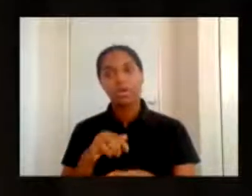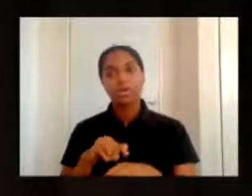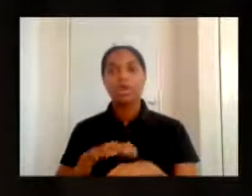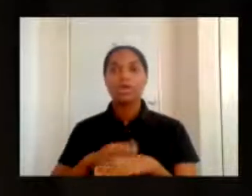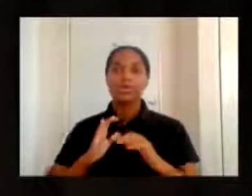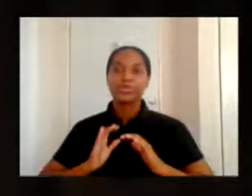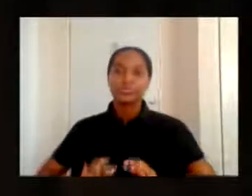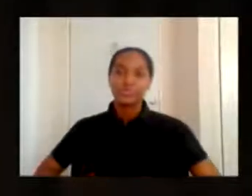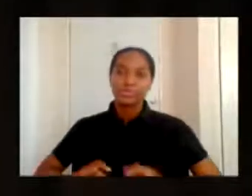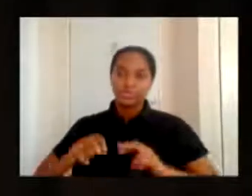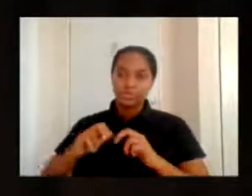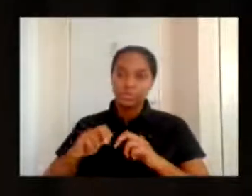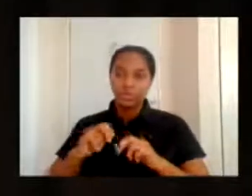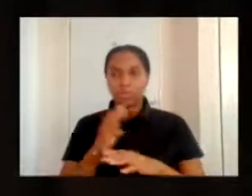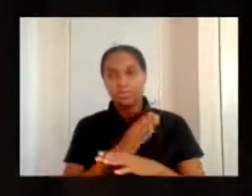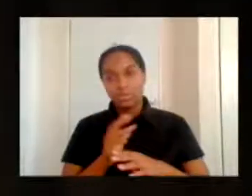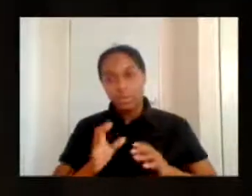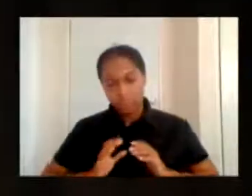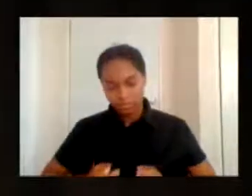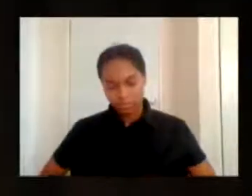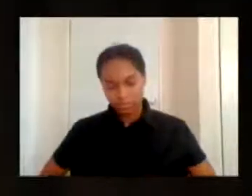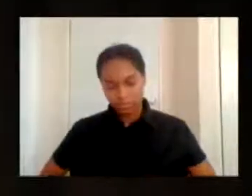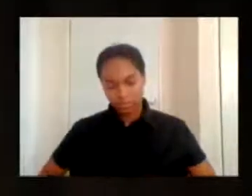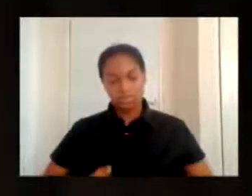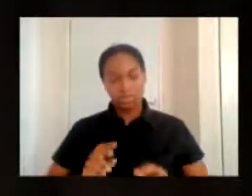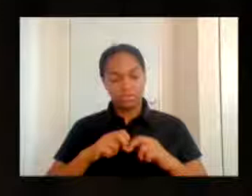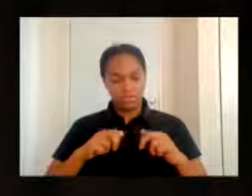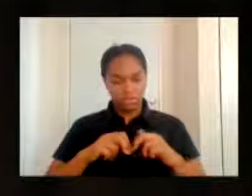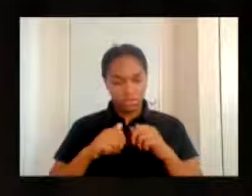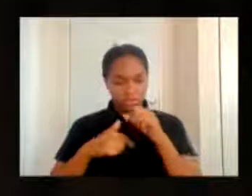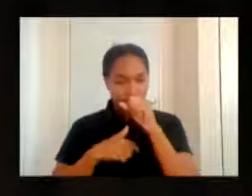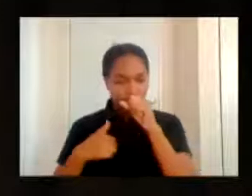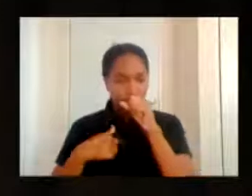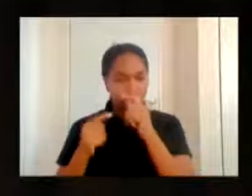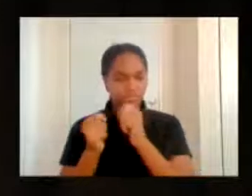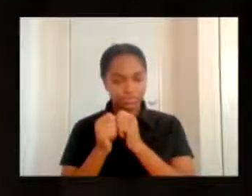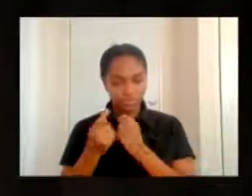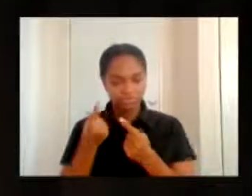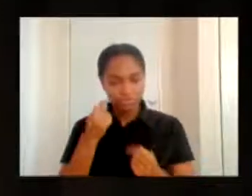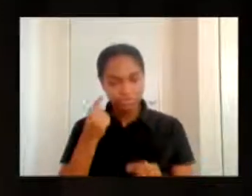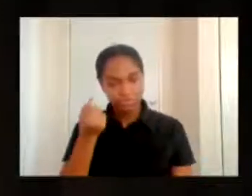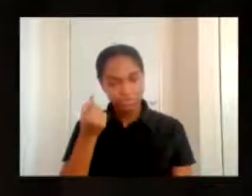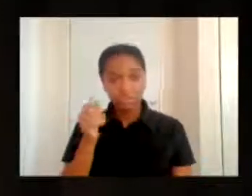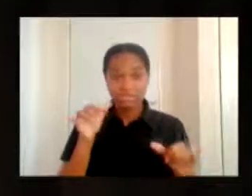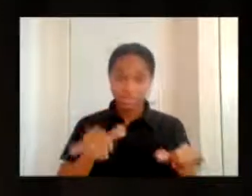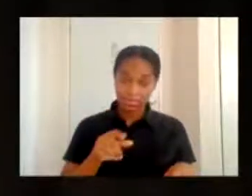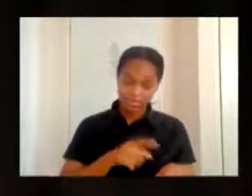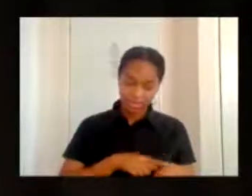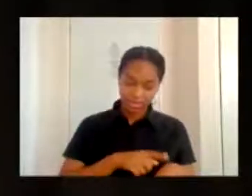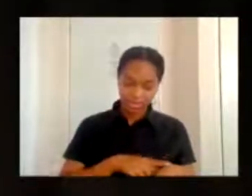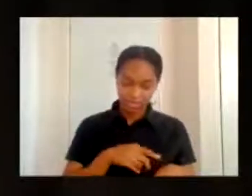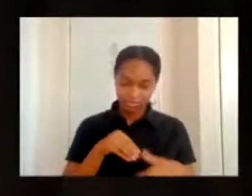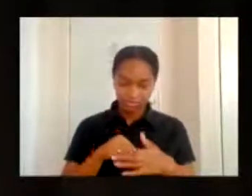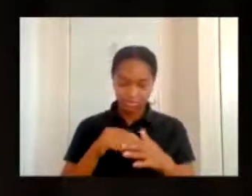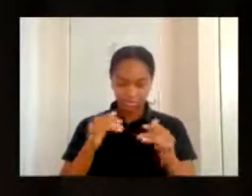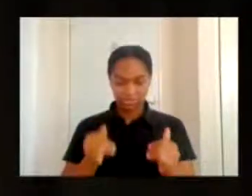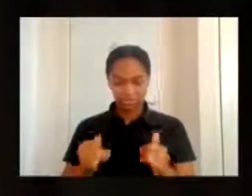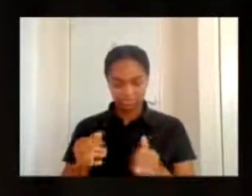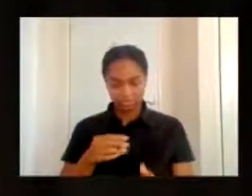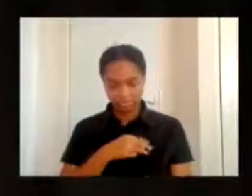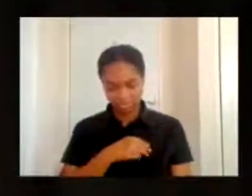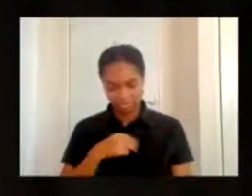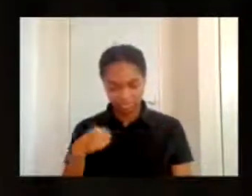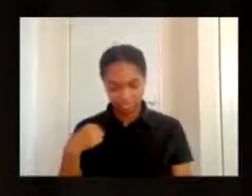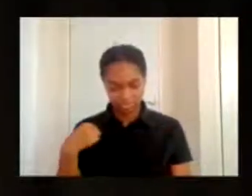research, business research, and we're doing it together to understand. At the same time, the individual members, which is